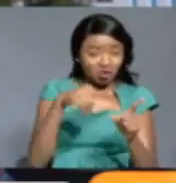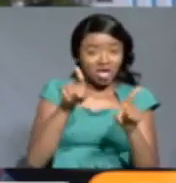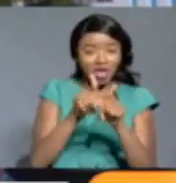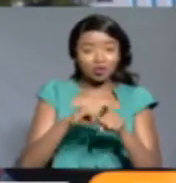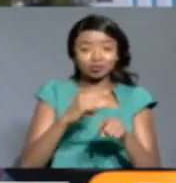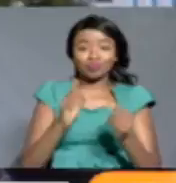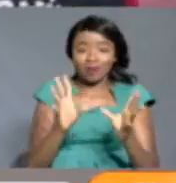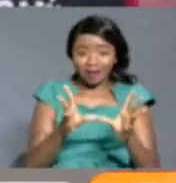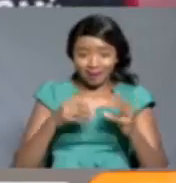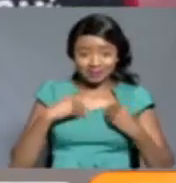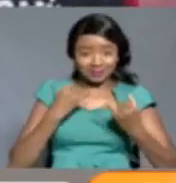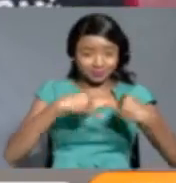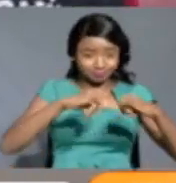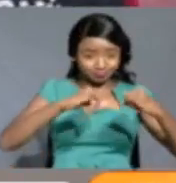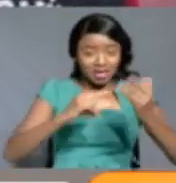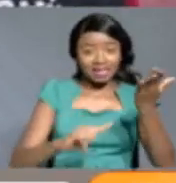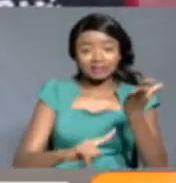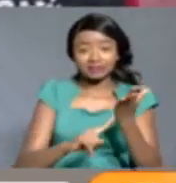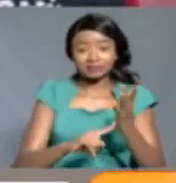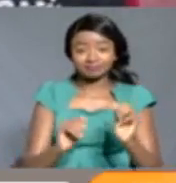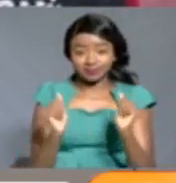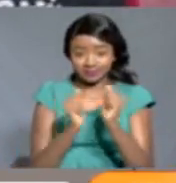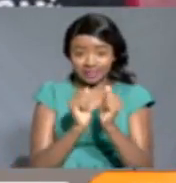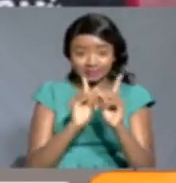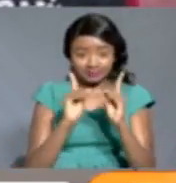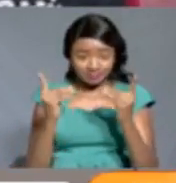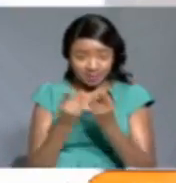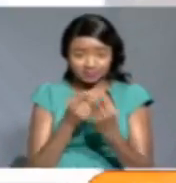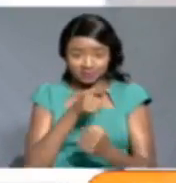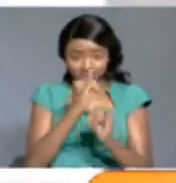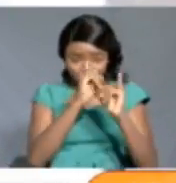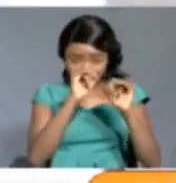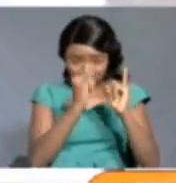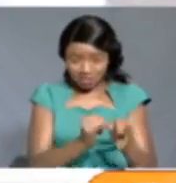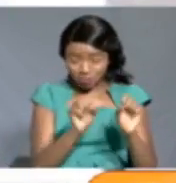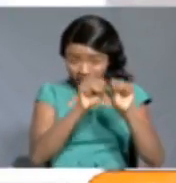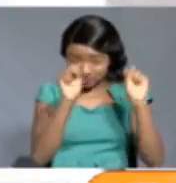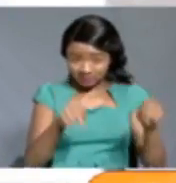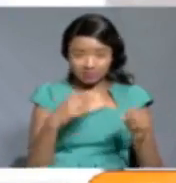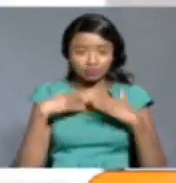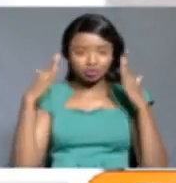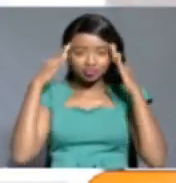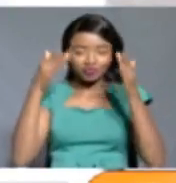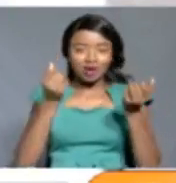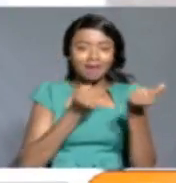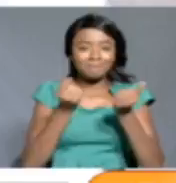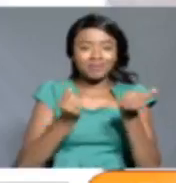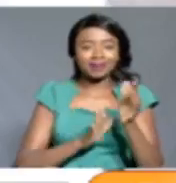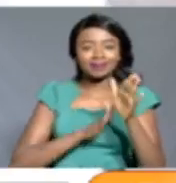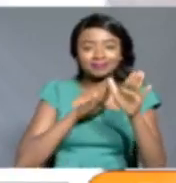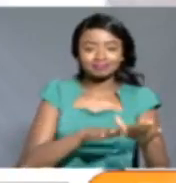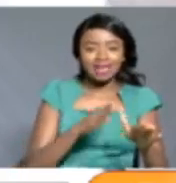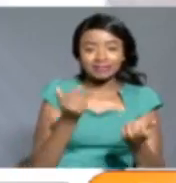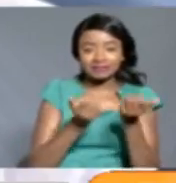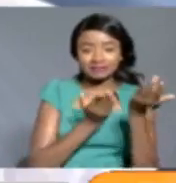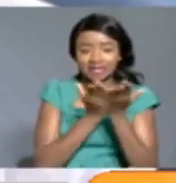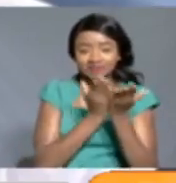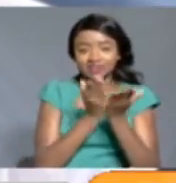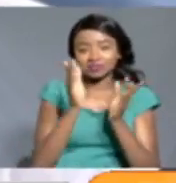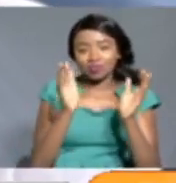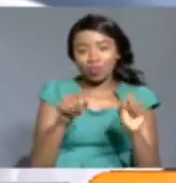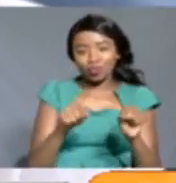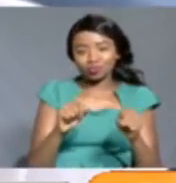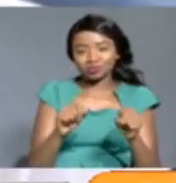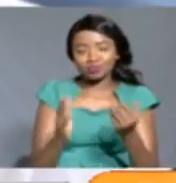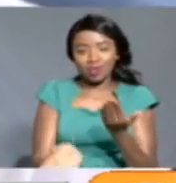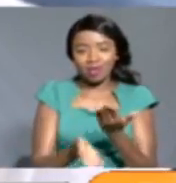digitization of its 10 departments. The new system seeks to ease the provision of parking services and enhance revenue collection. At the